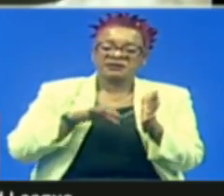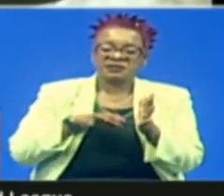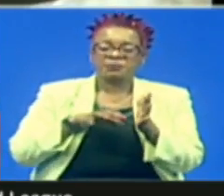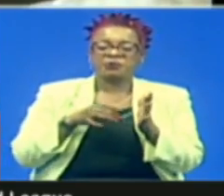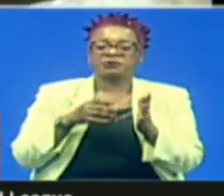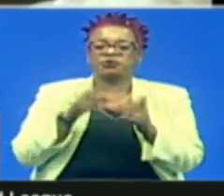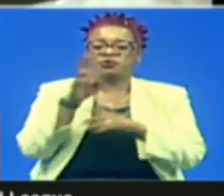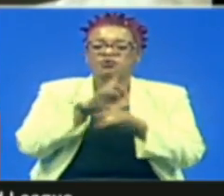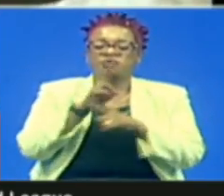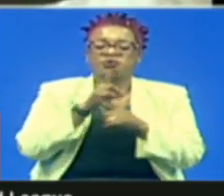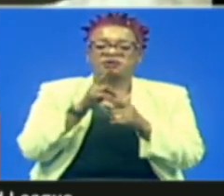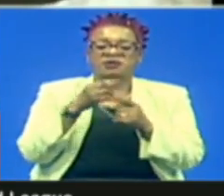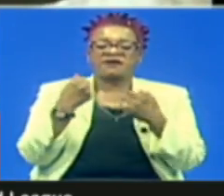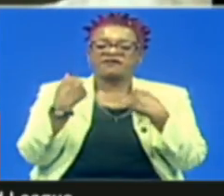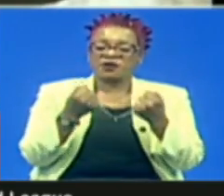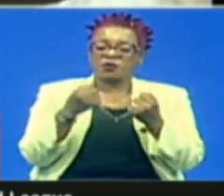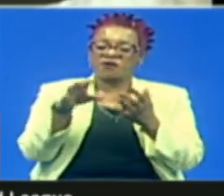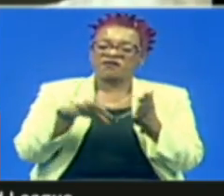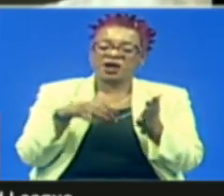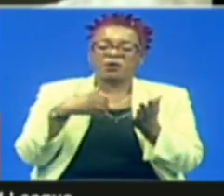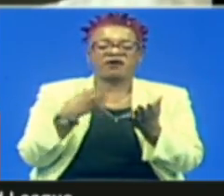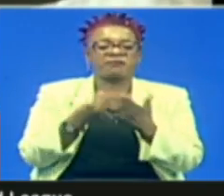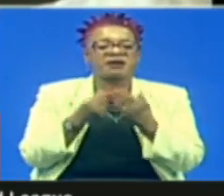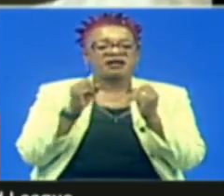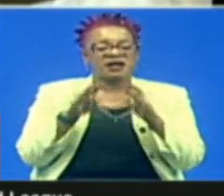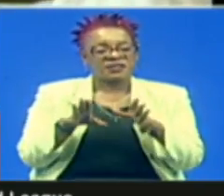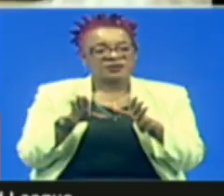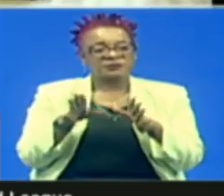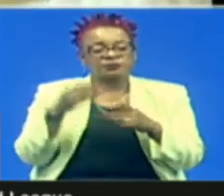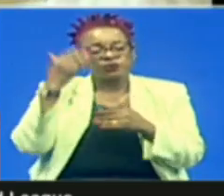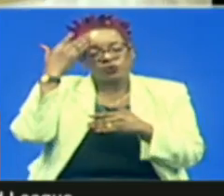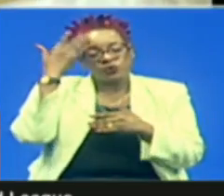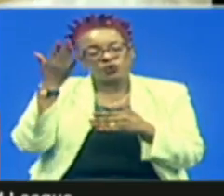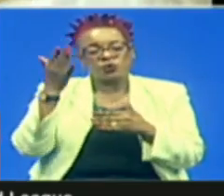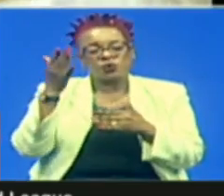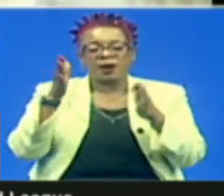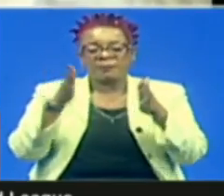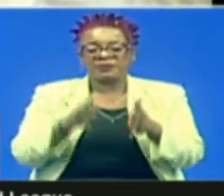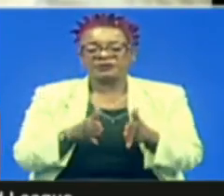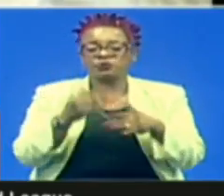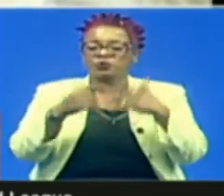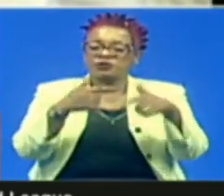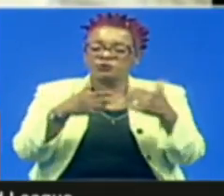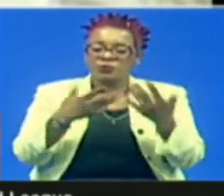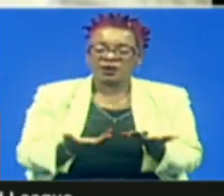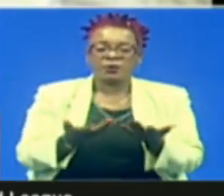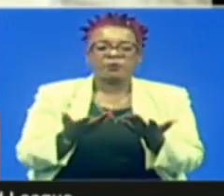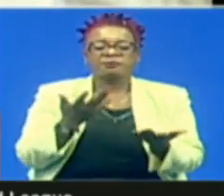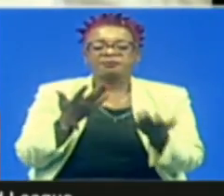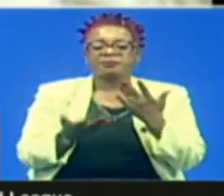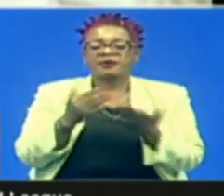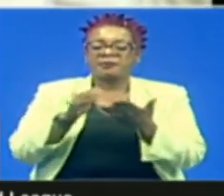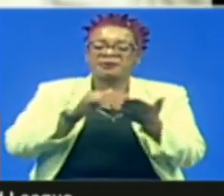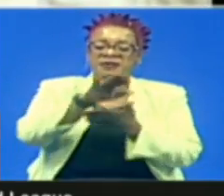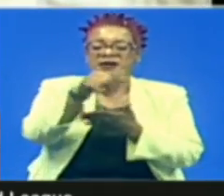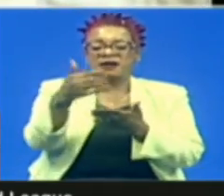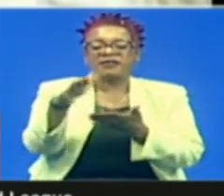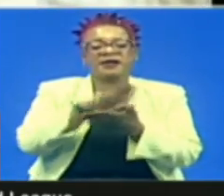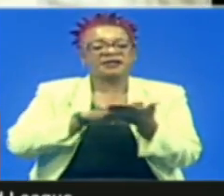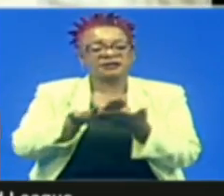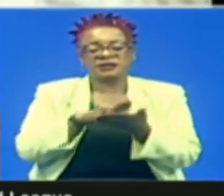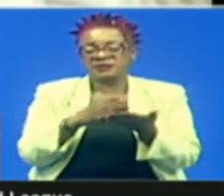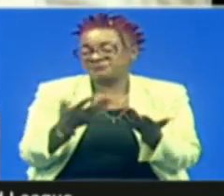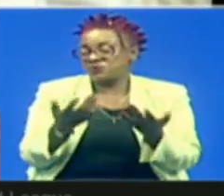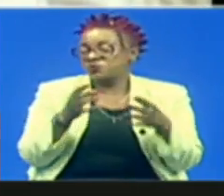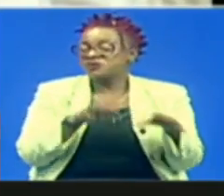gari hiyo fare, una pesa, ujui vile mgonjwa wako amegonjeka, labda utatuma mahali pengine. Sasa